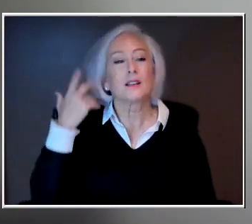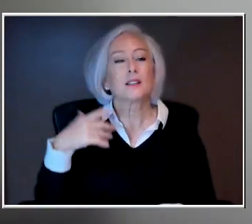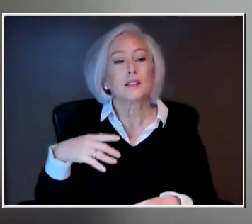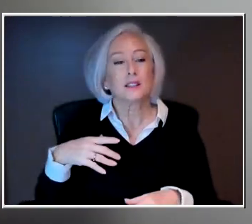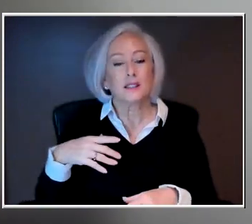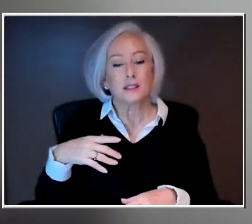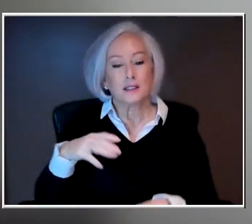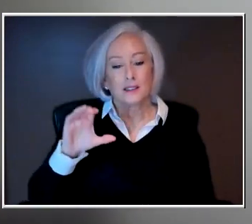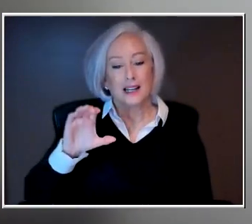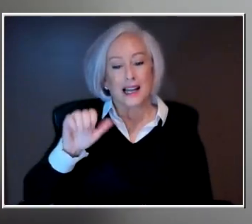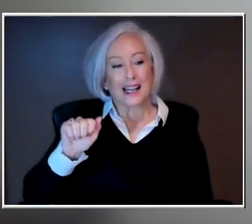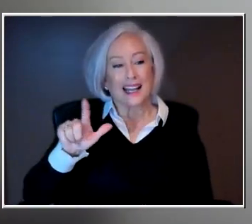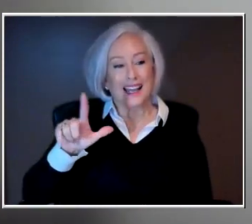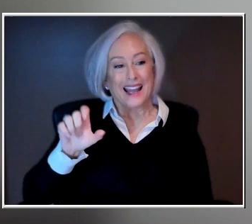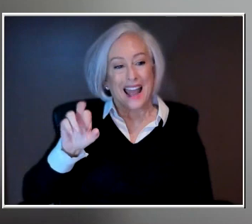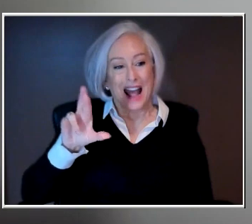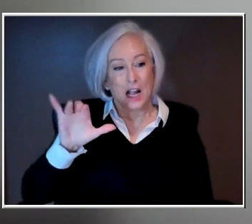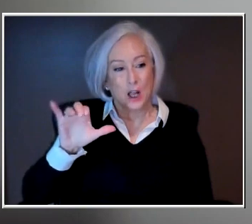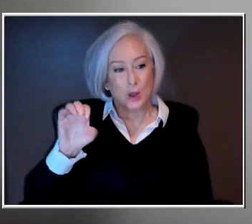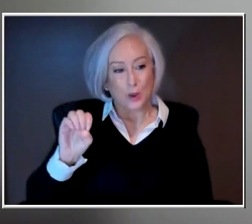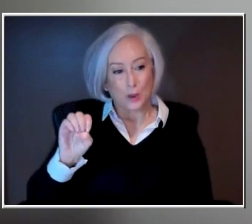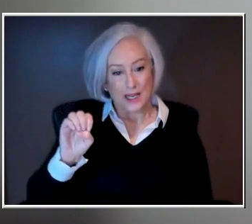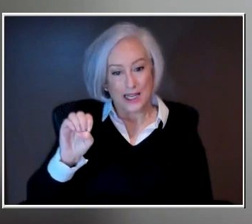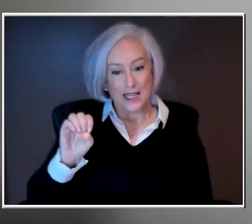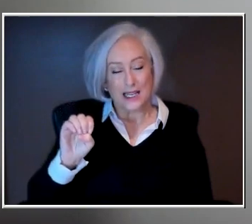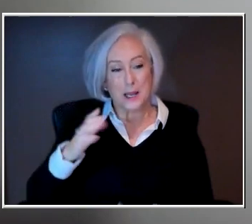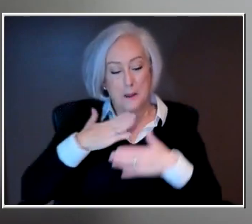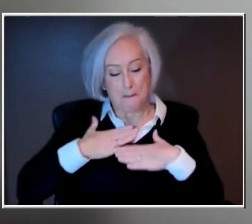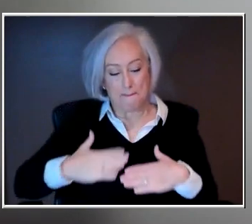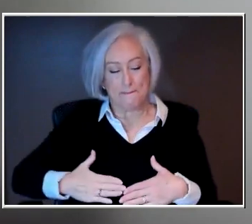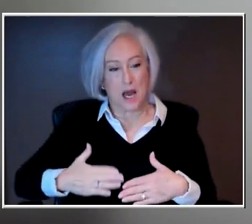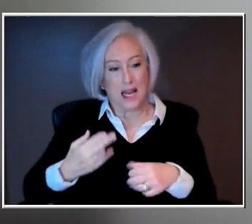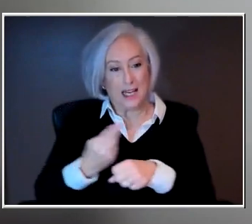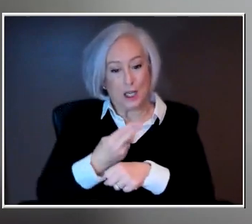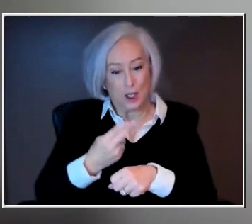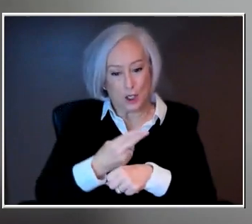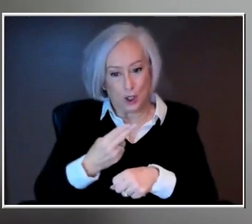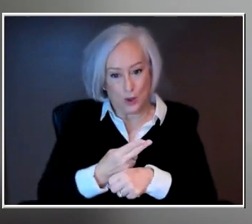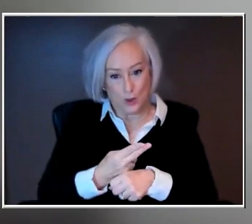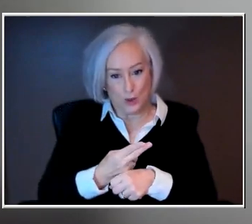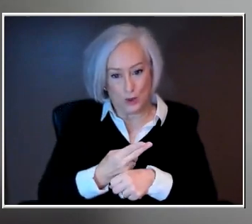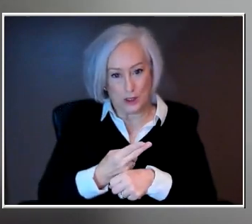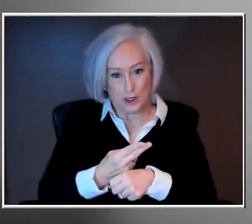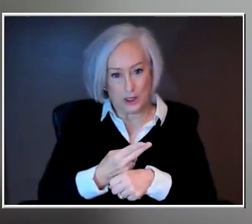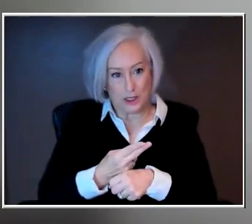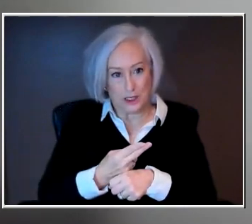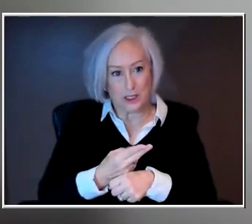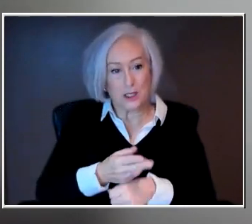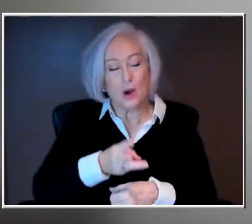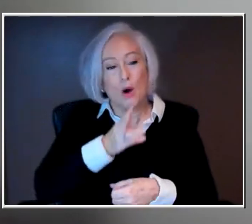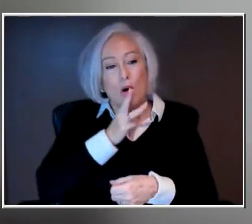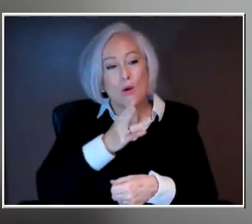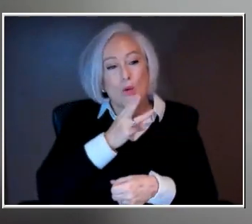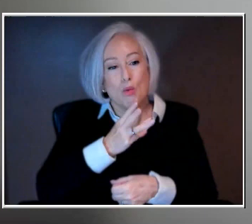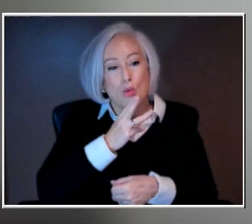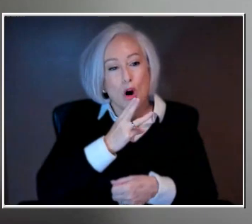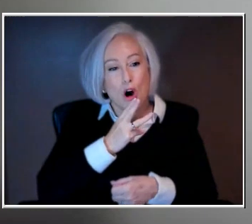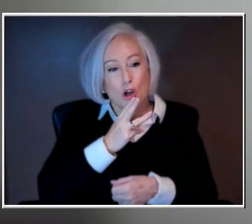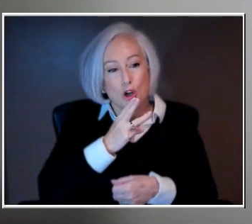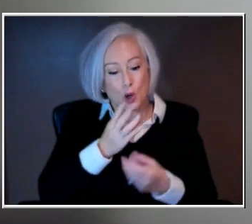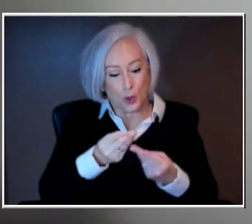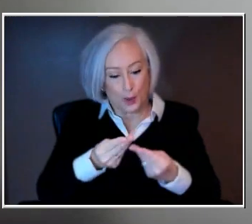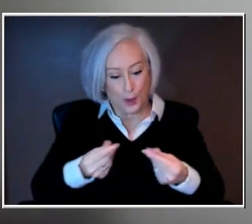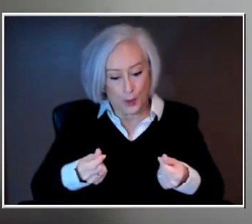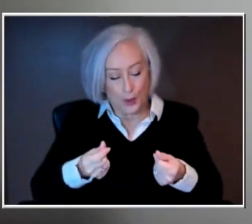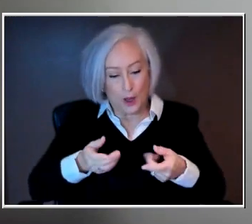calories we're burning and the fluid we're losing through respiration just to stay alive in this